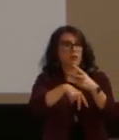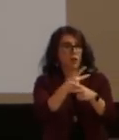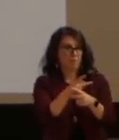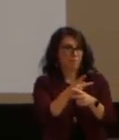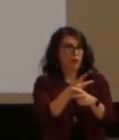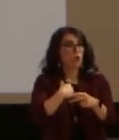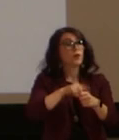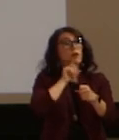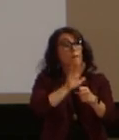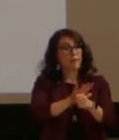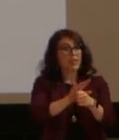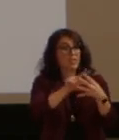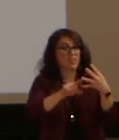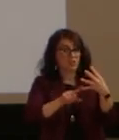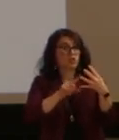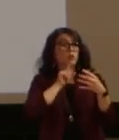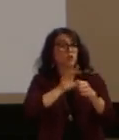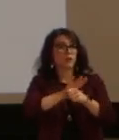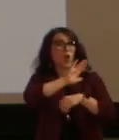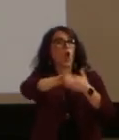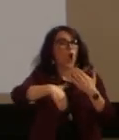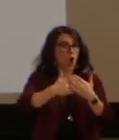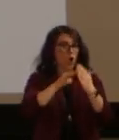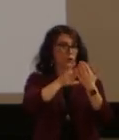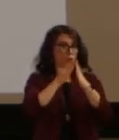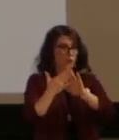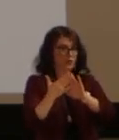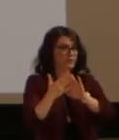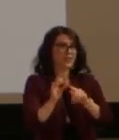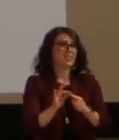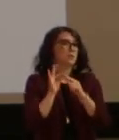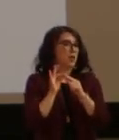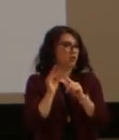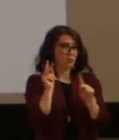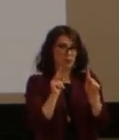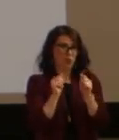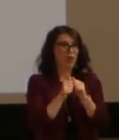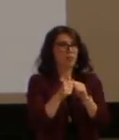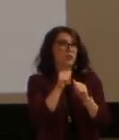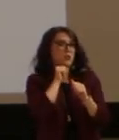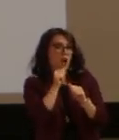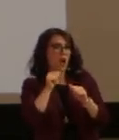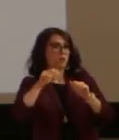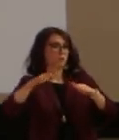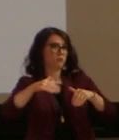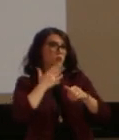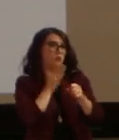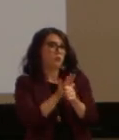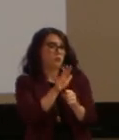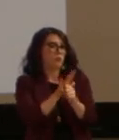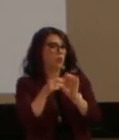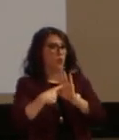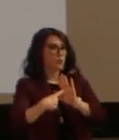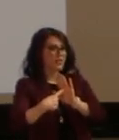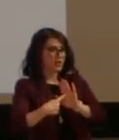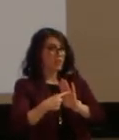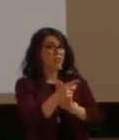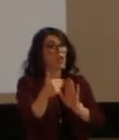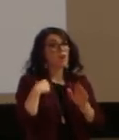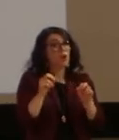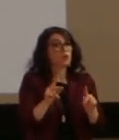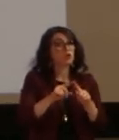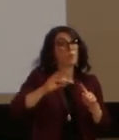We're committed to ensuring that all communities, especially those UBR populations, have the opportunity to both benefit